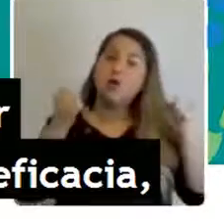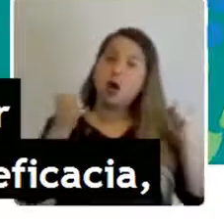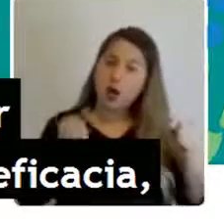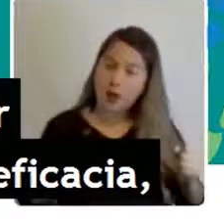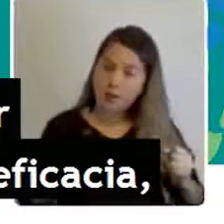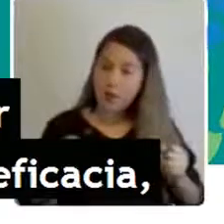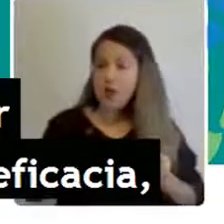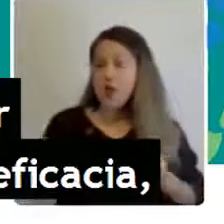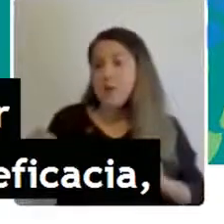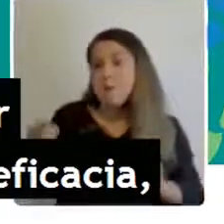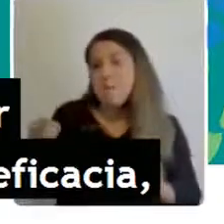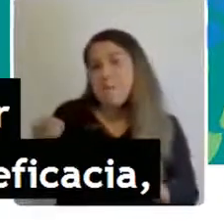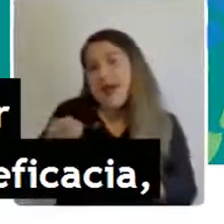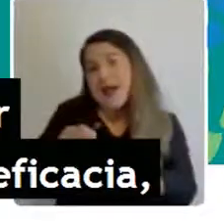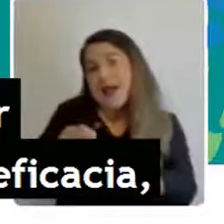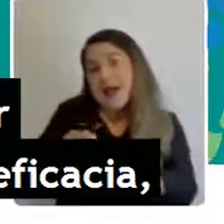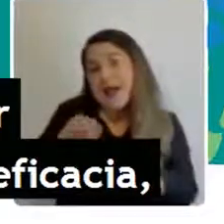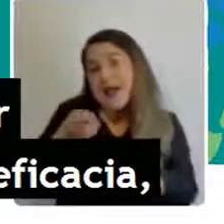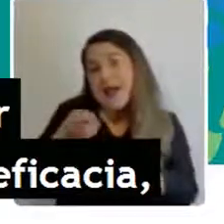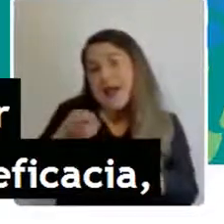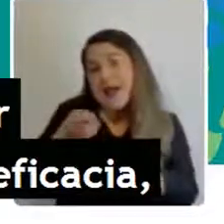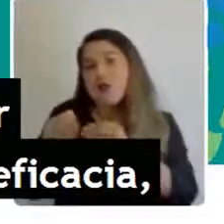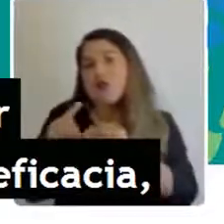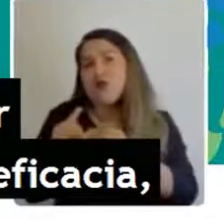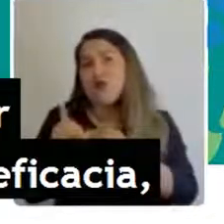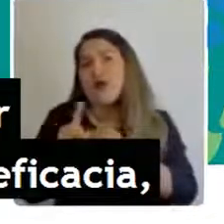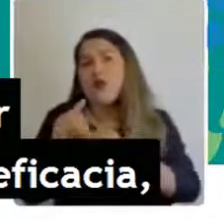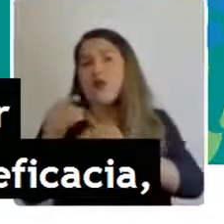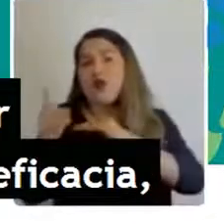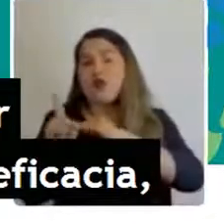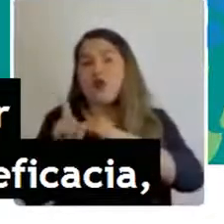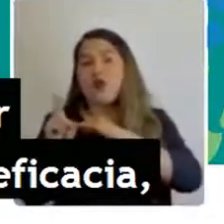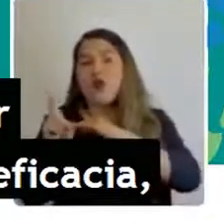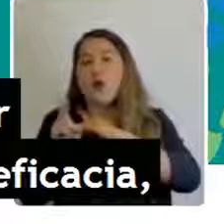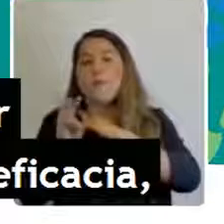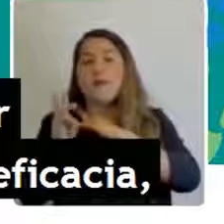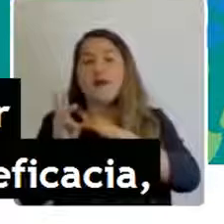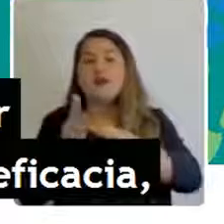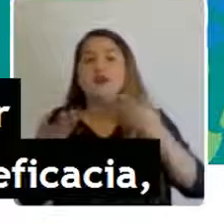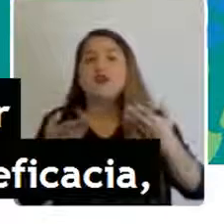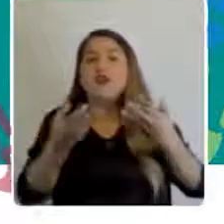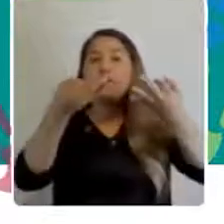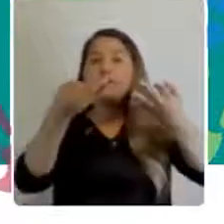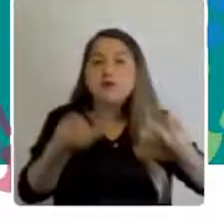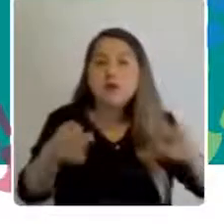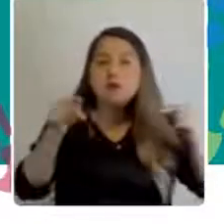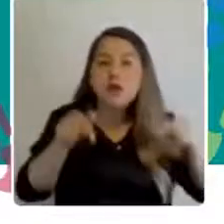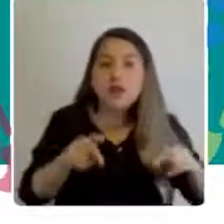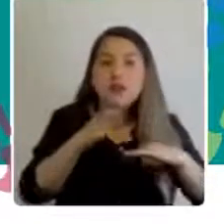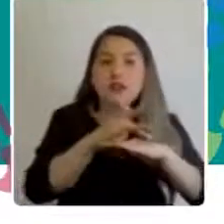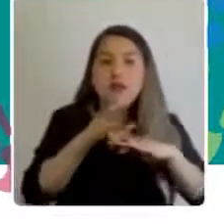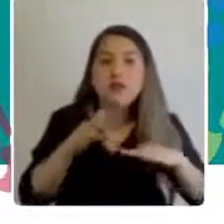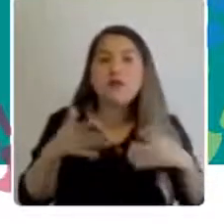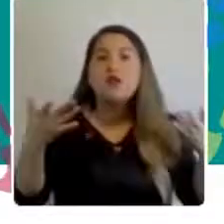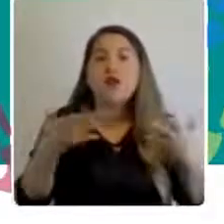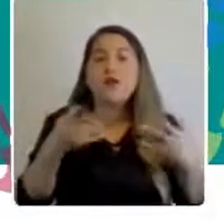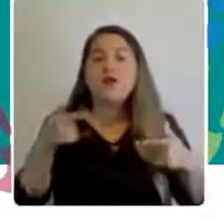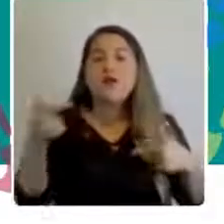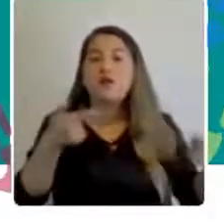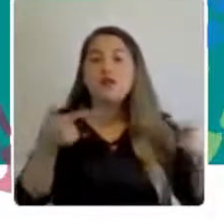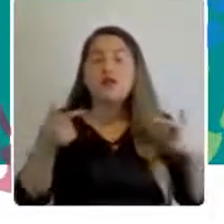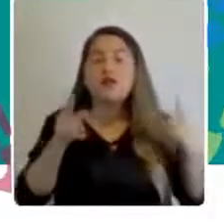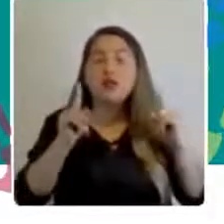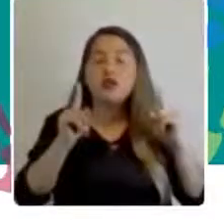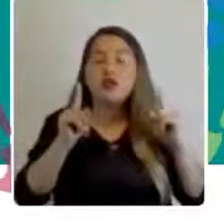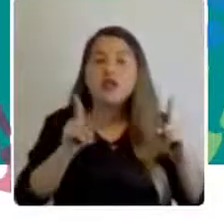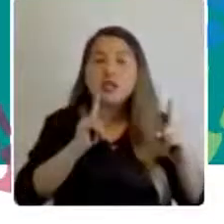products become available? And I think those discussions have to begin as soon as there's some proof that there's efficacy and we move out of